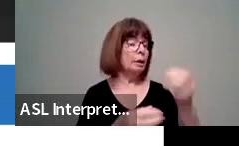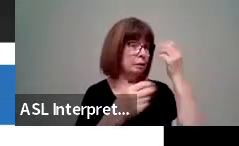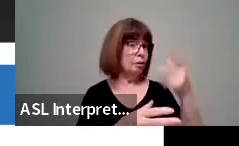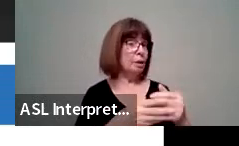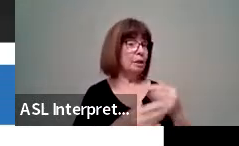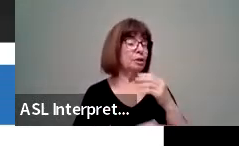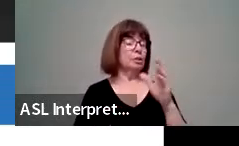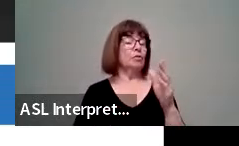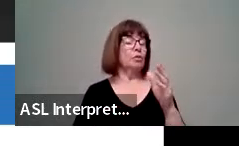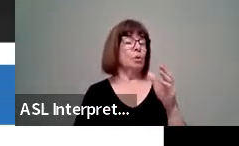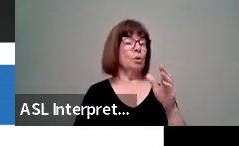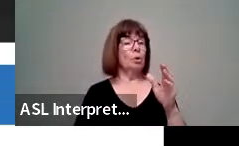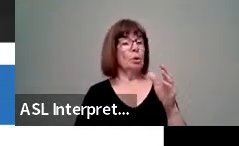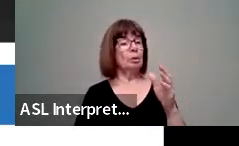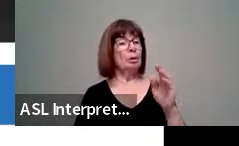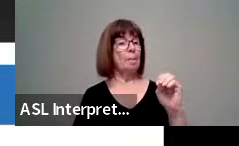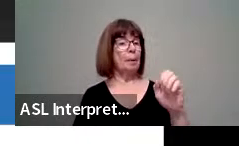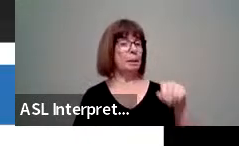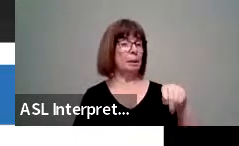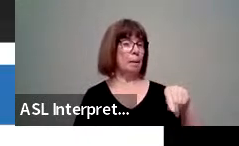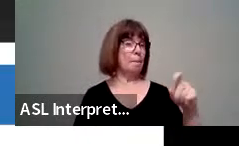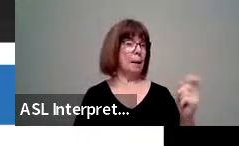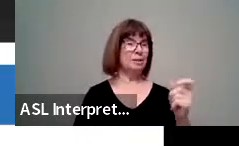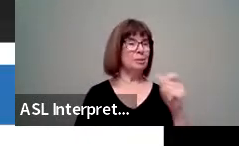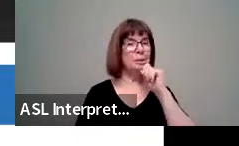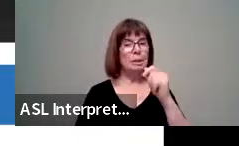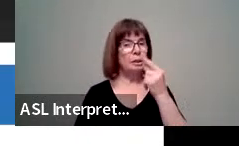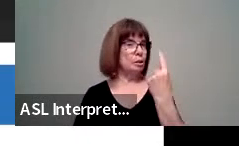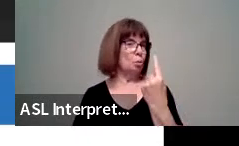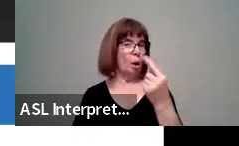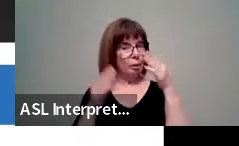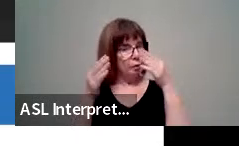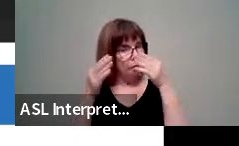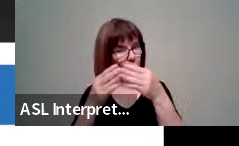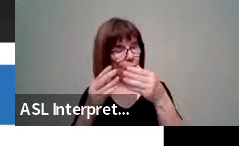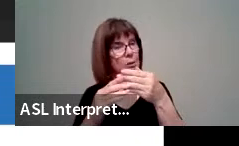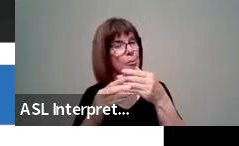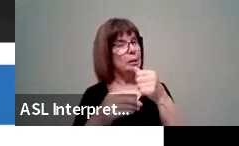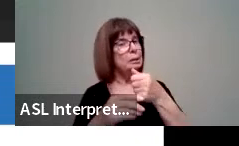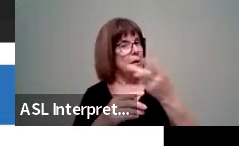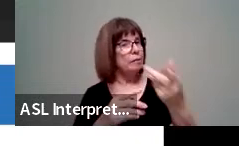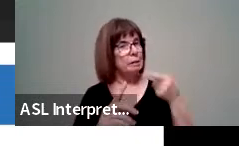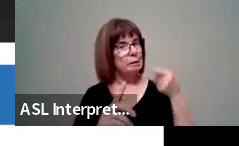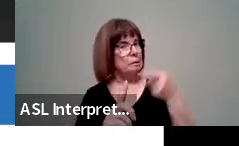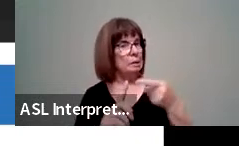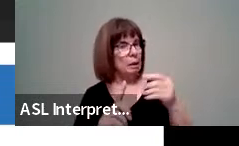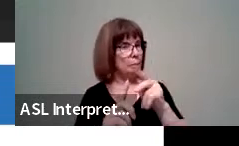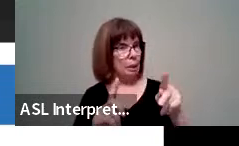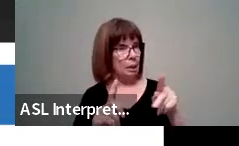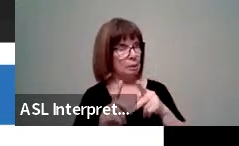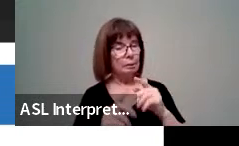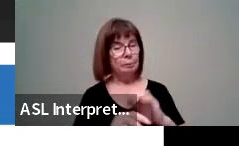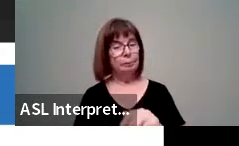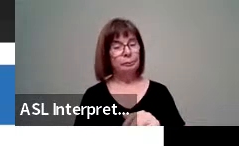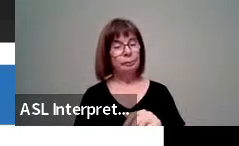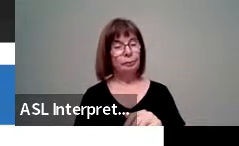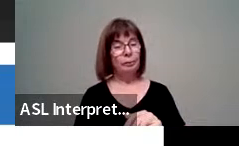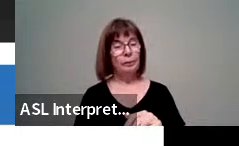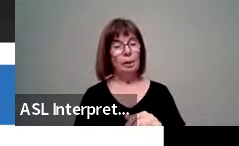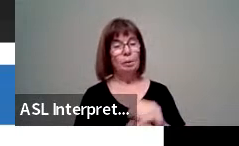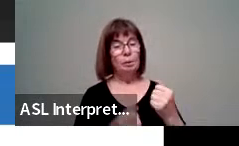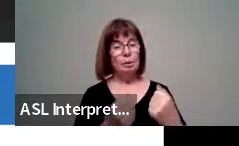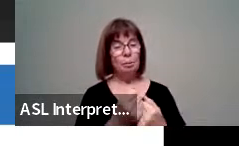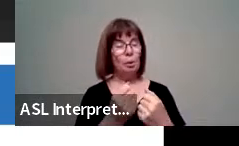in at the same site. So it's not just a single focus. We're also supporting pediatric